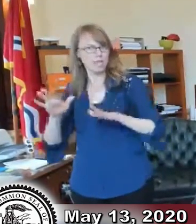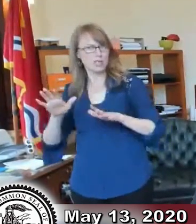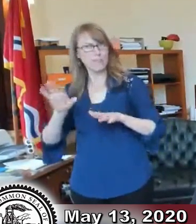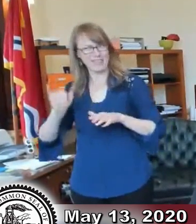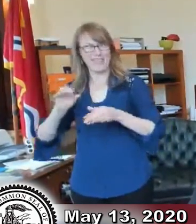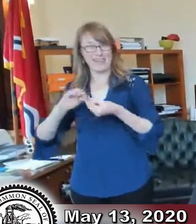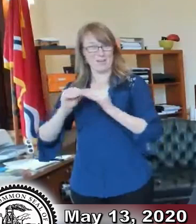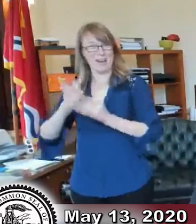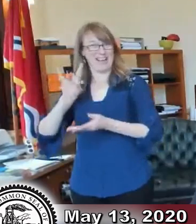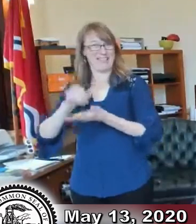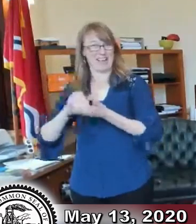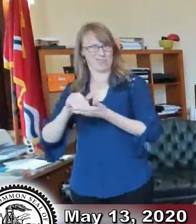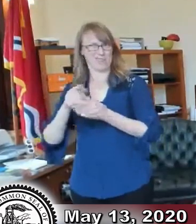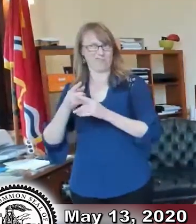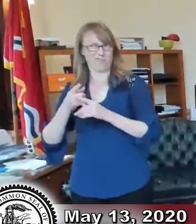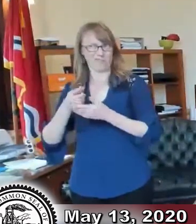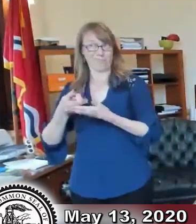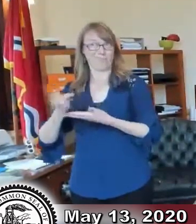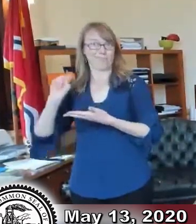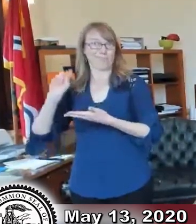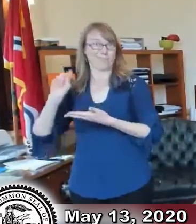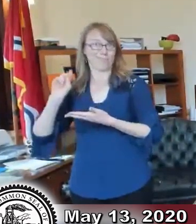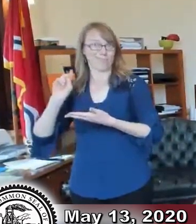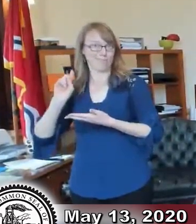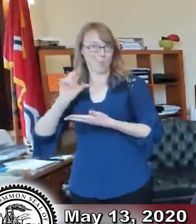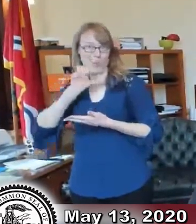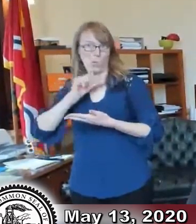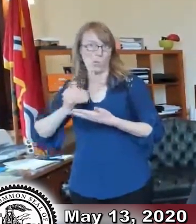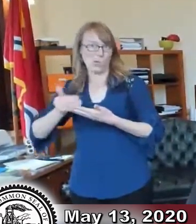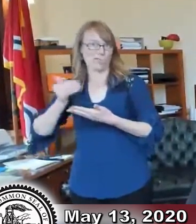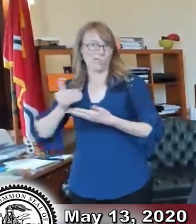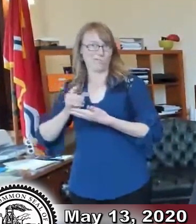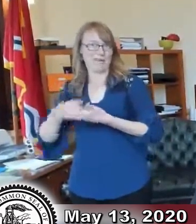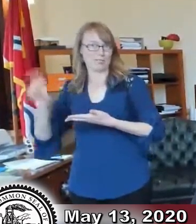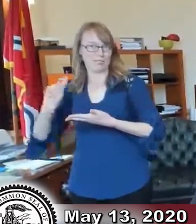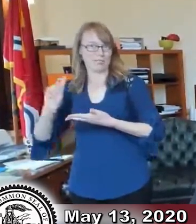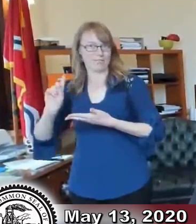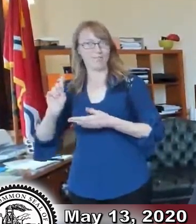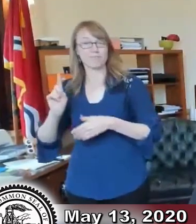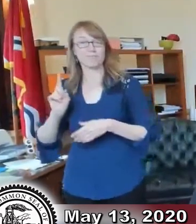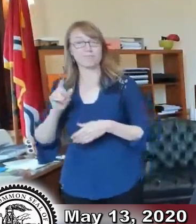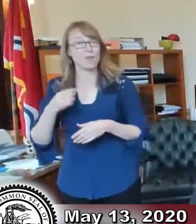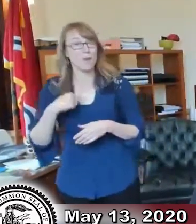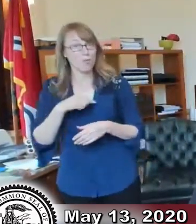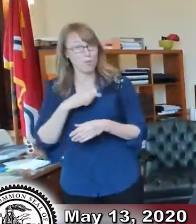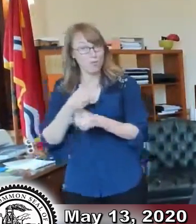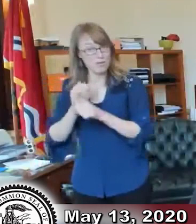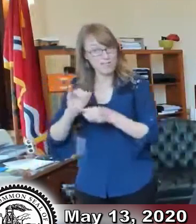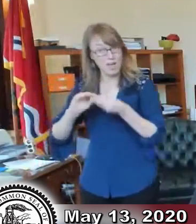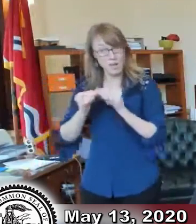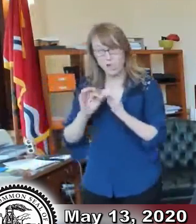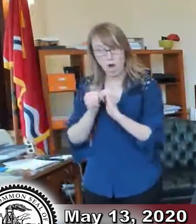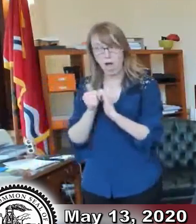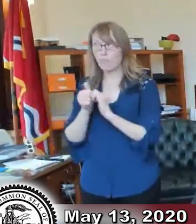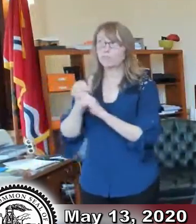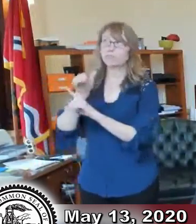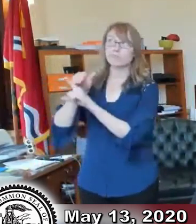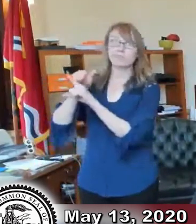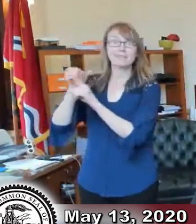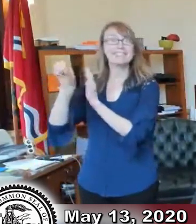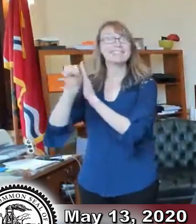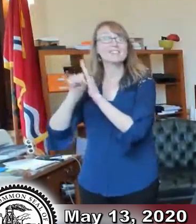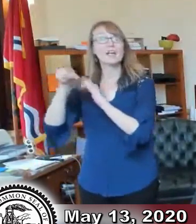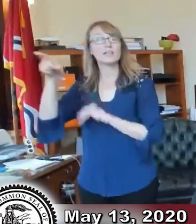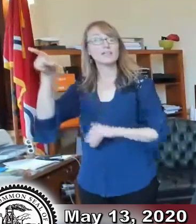so that's a number that I will try to get for you. We actually have to get it from the state, believe it or not. We get it from the